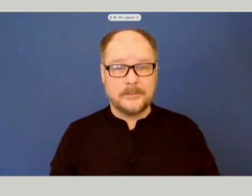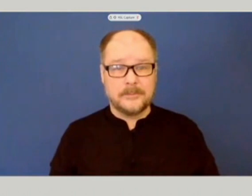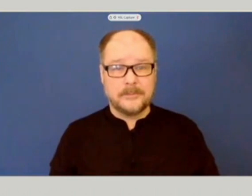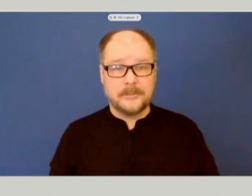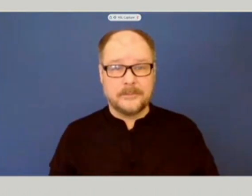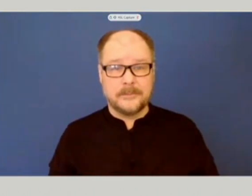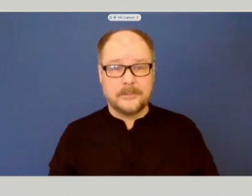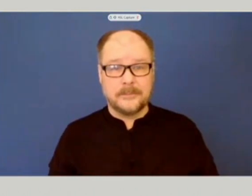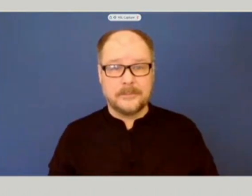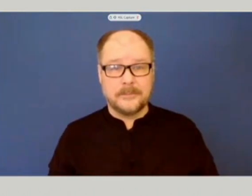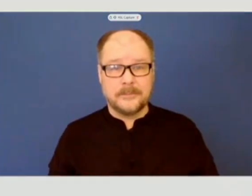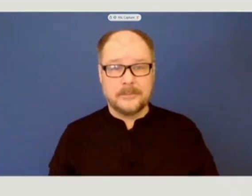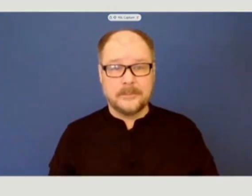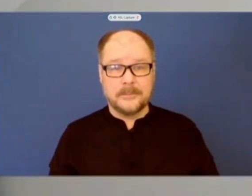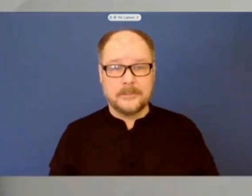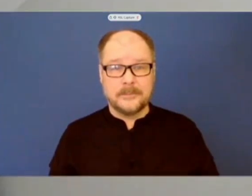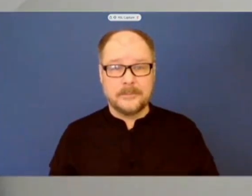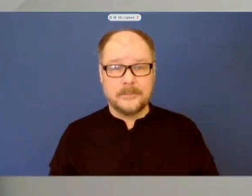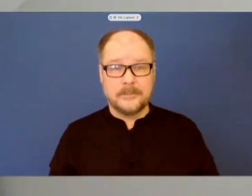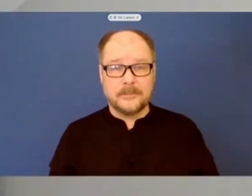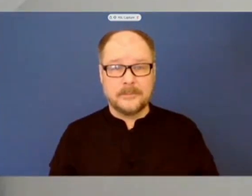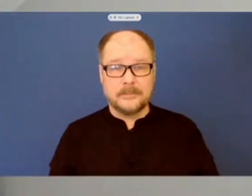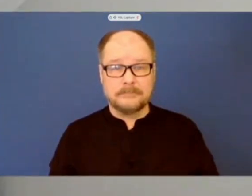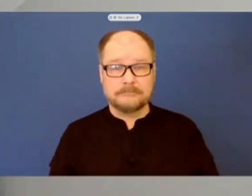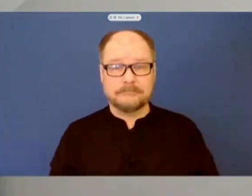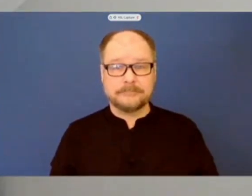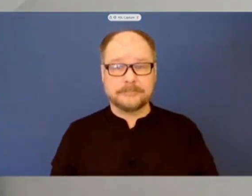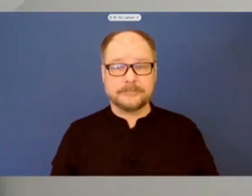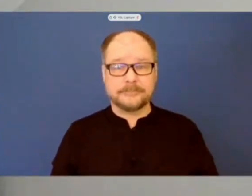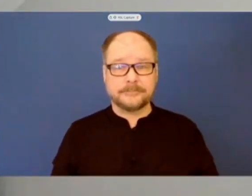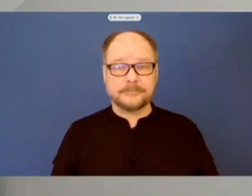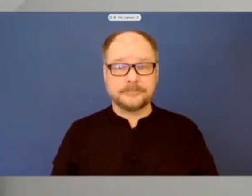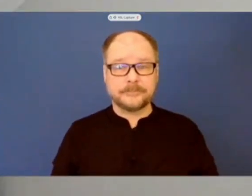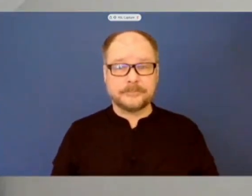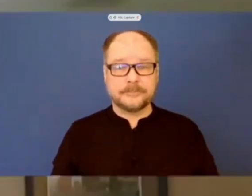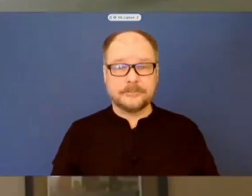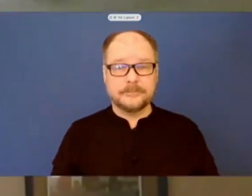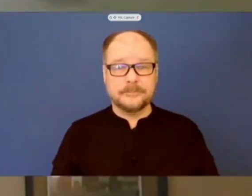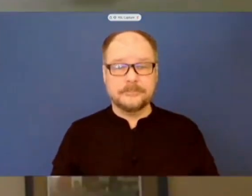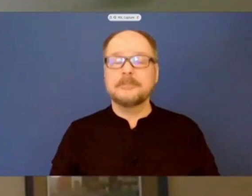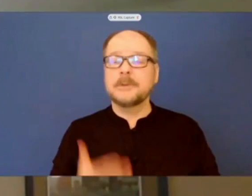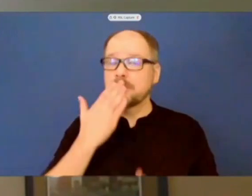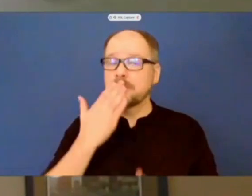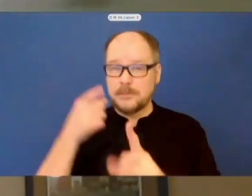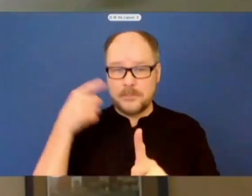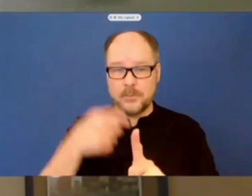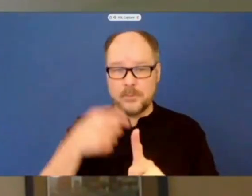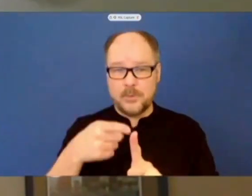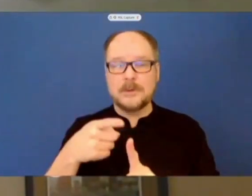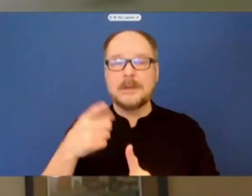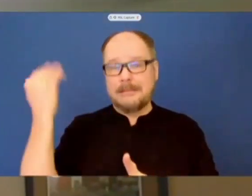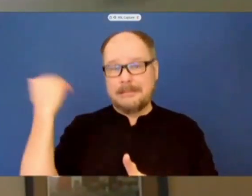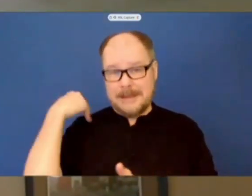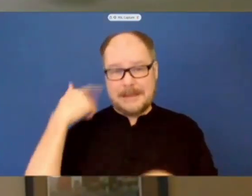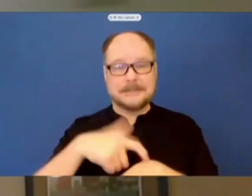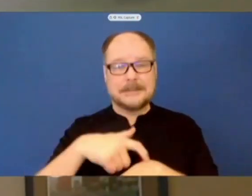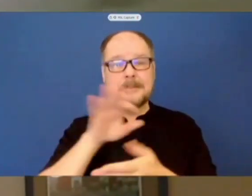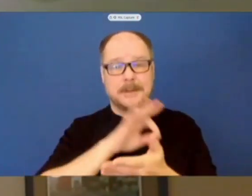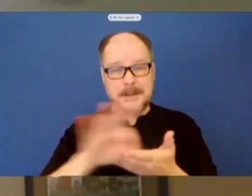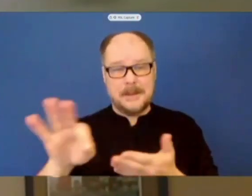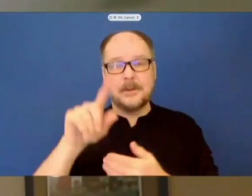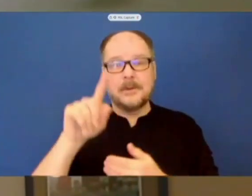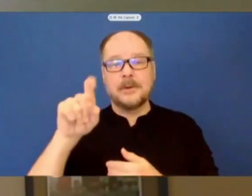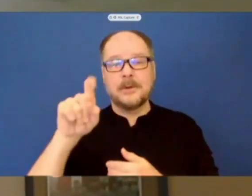So I think that's a great point. And I think we had 140 people out there at last count. We have now over 180